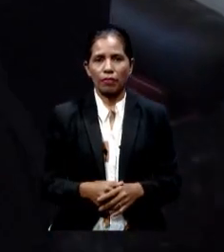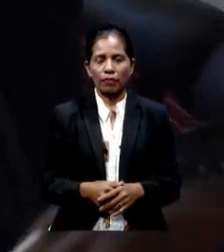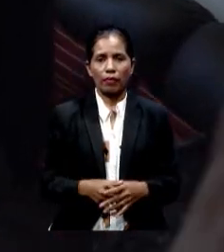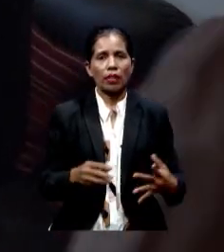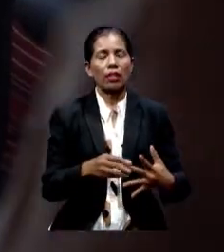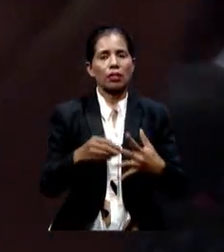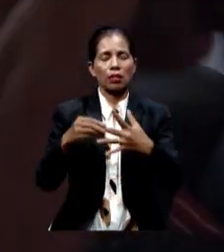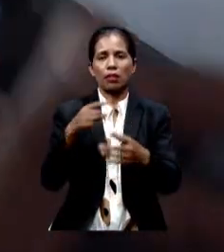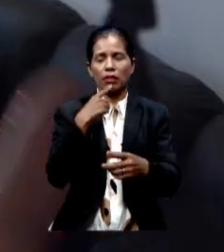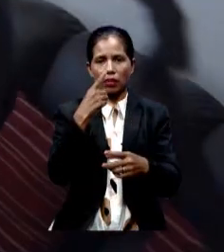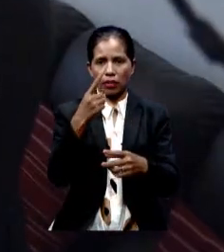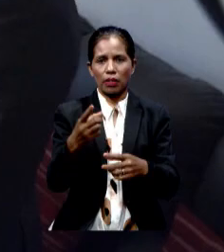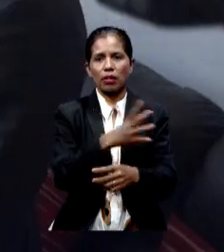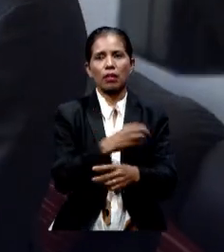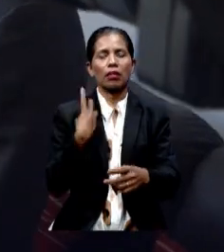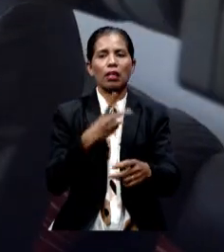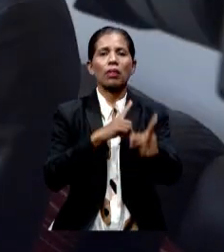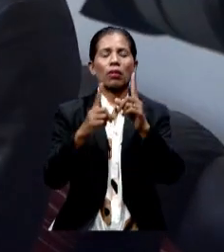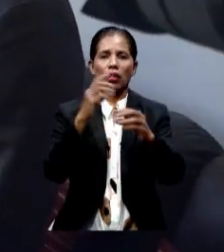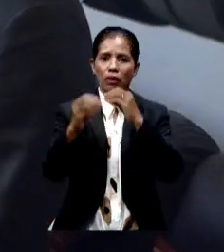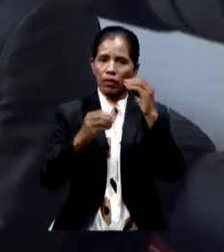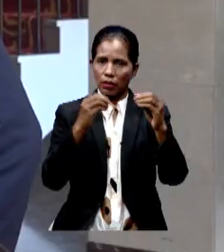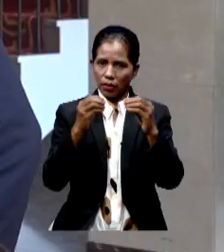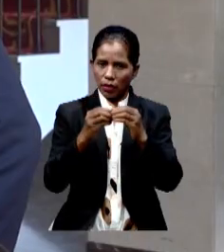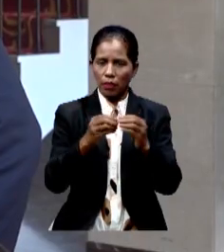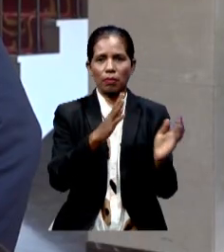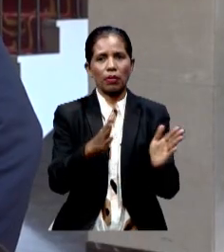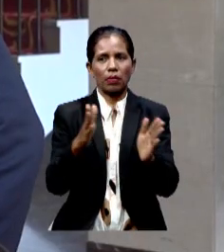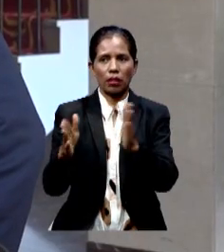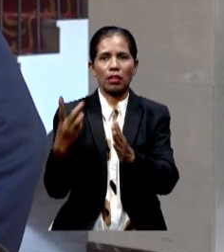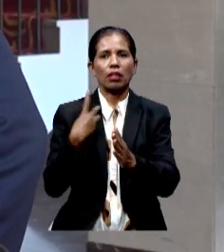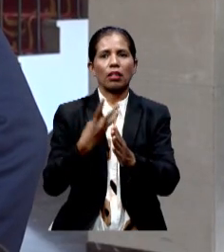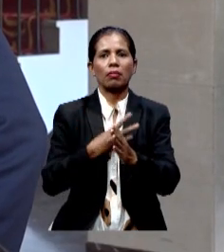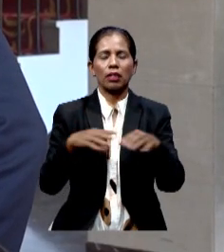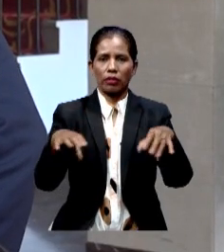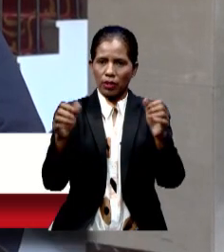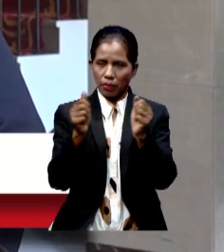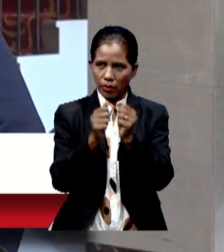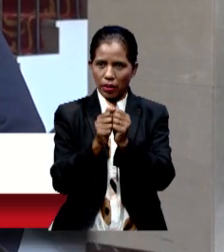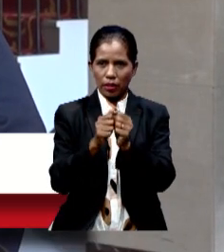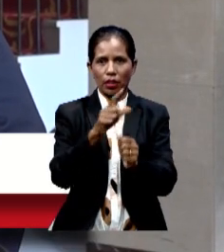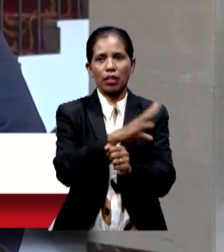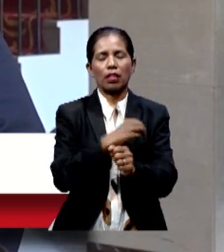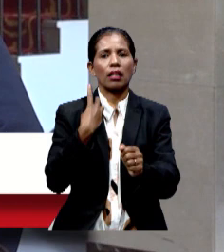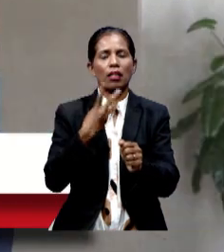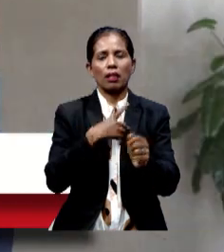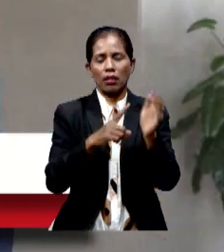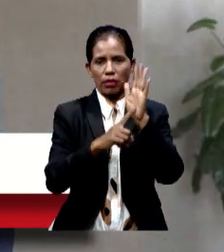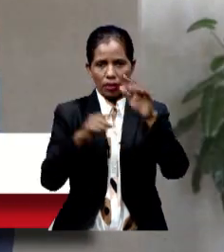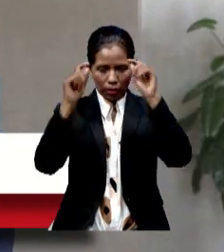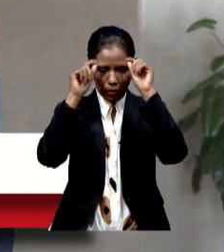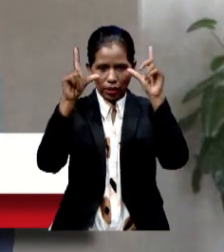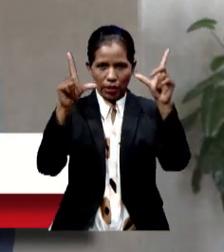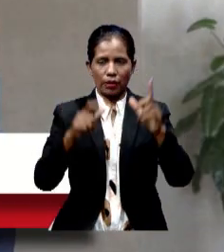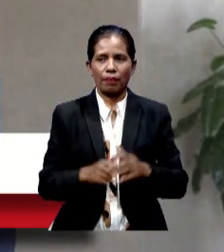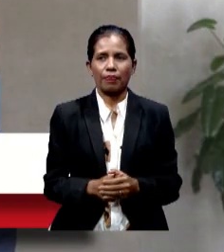introduce myself today and to talk about our wonderful partnership and relationship between the United States and Timor-Leste. In